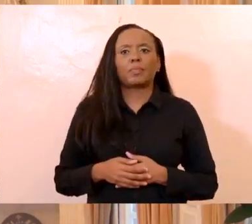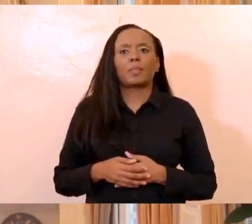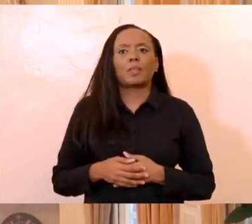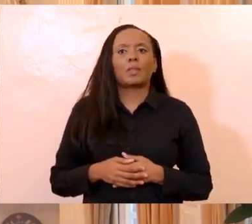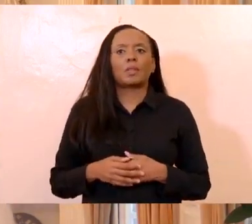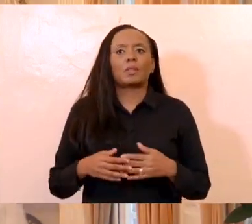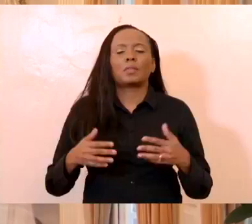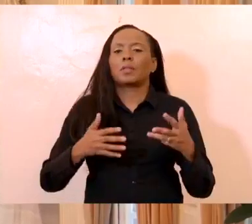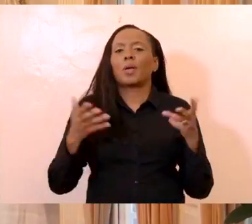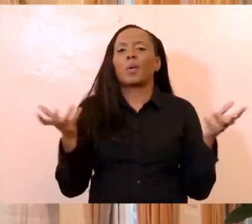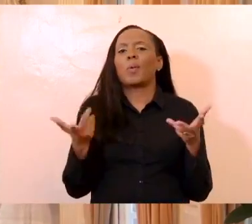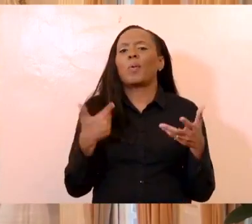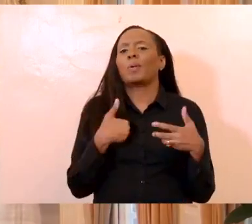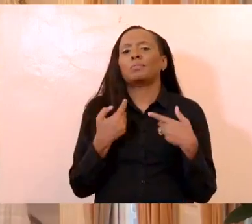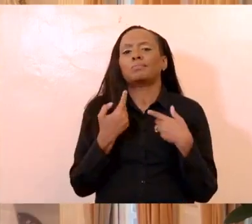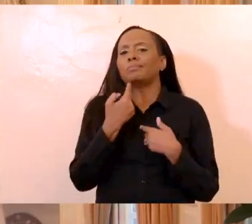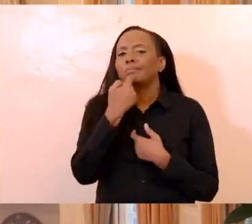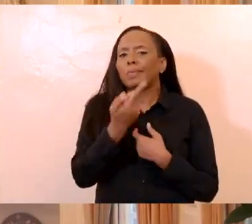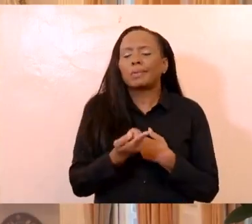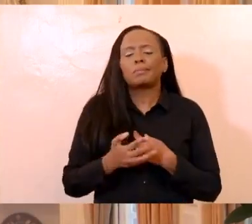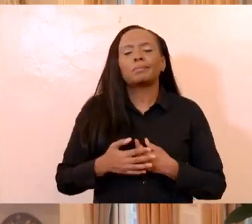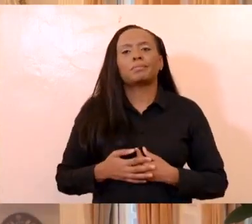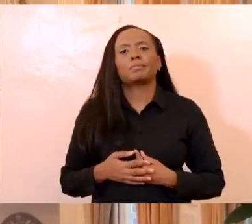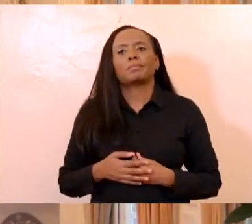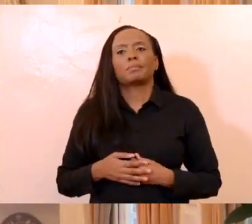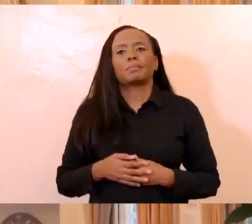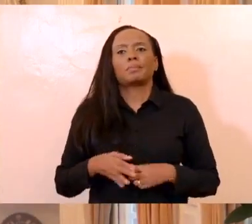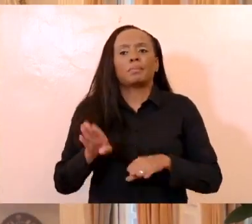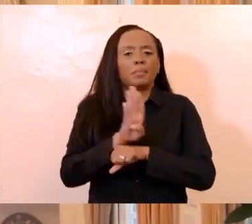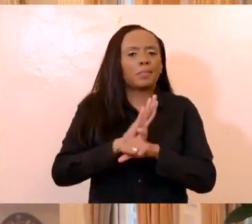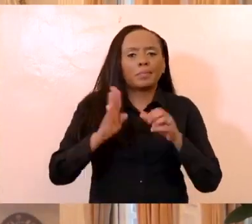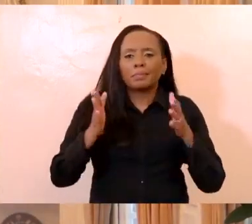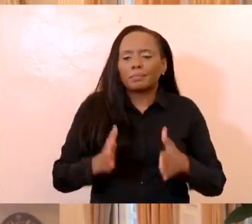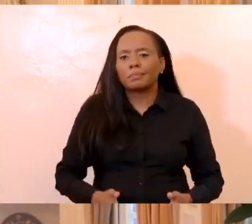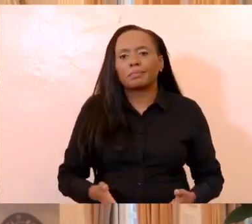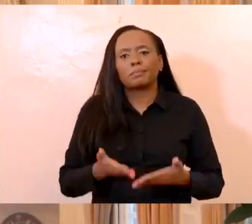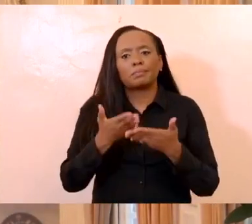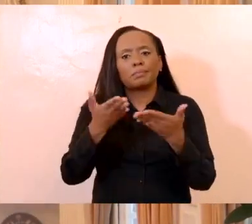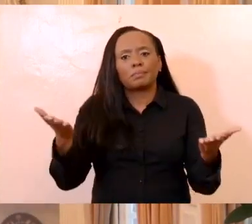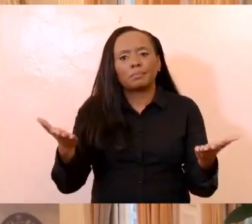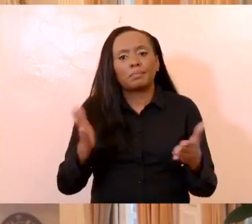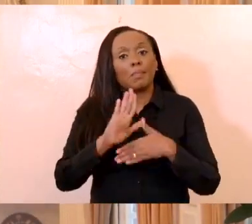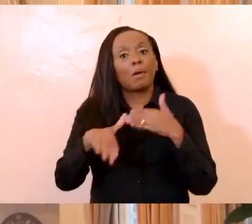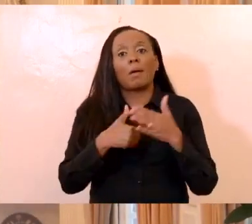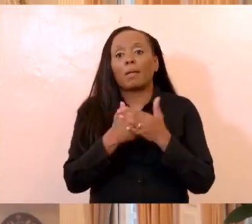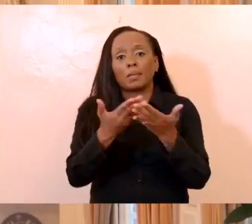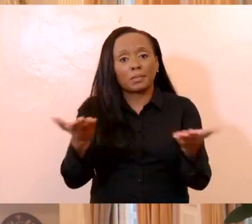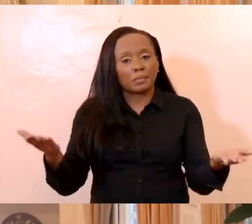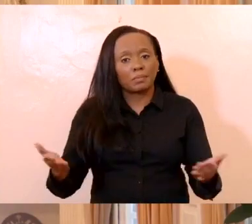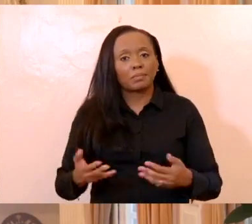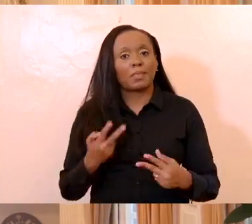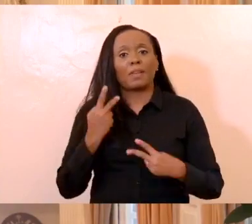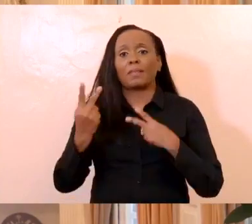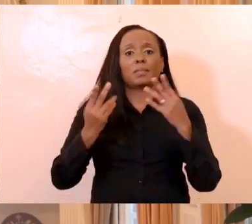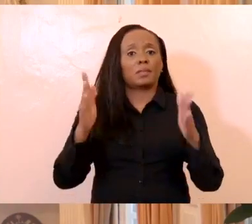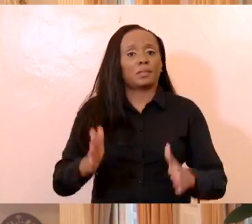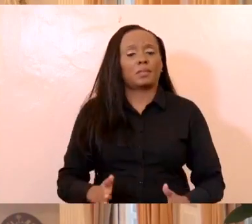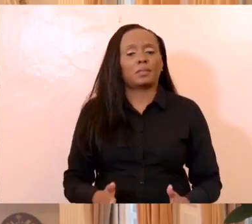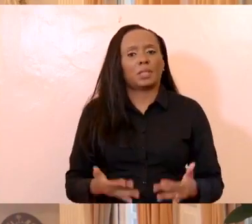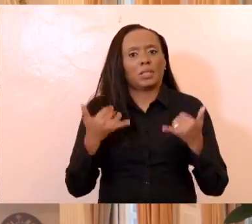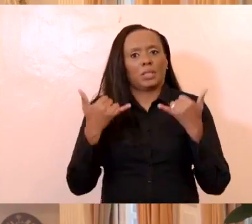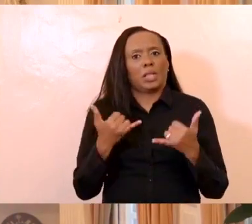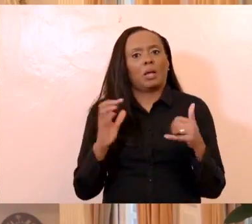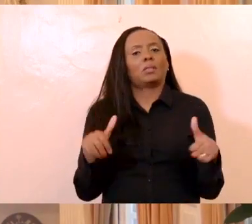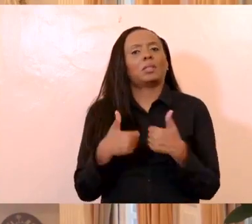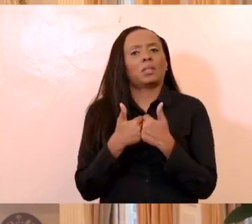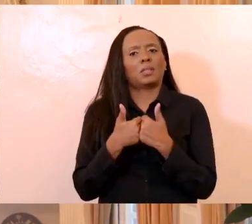here, Barbadians, residents, and visitors, is that we have a challenge on our hands, and we